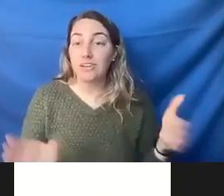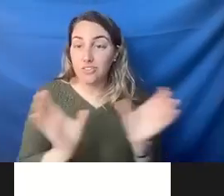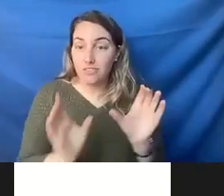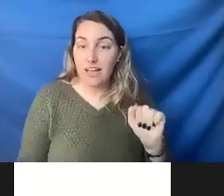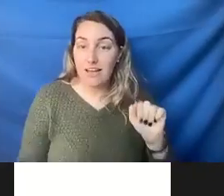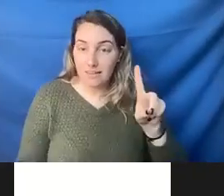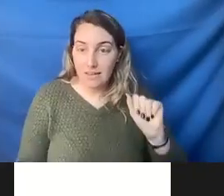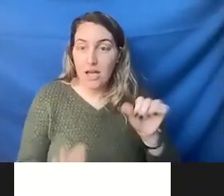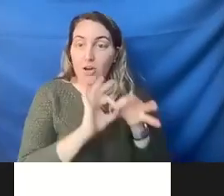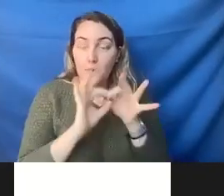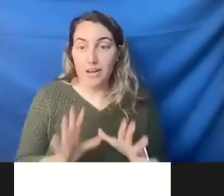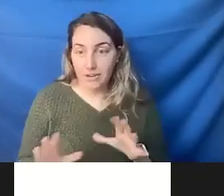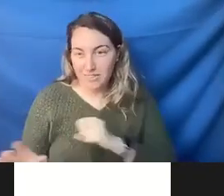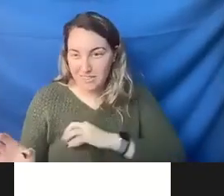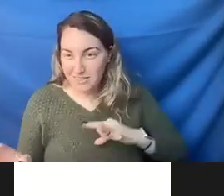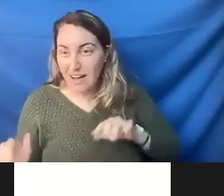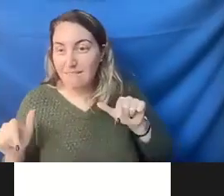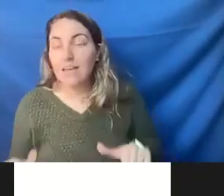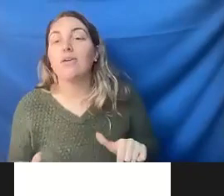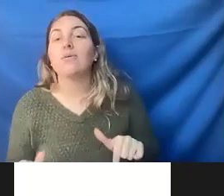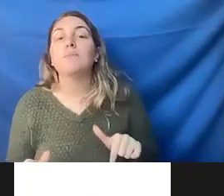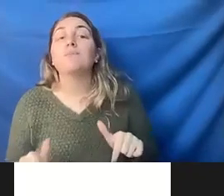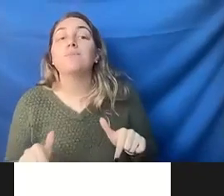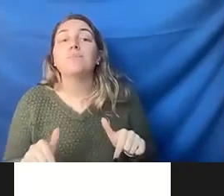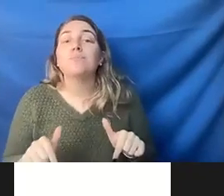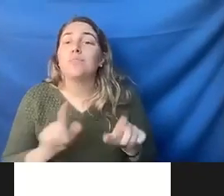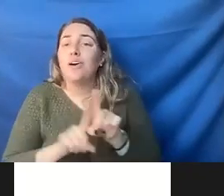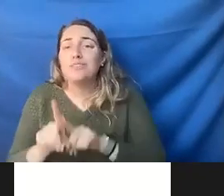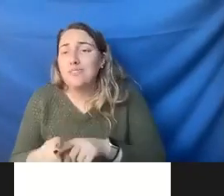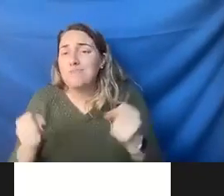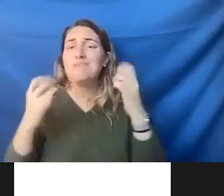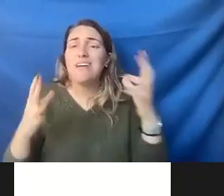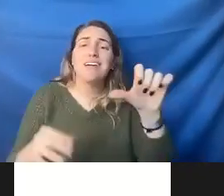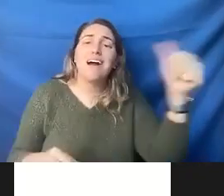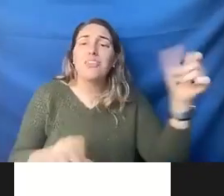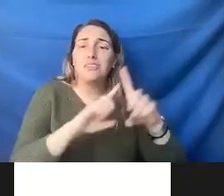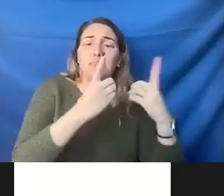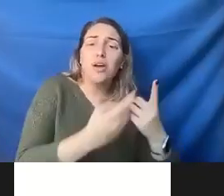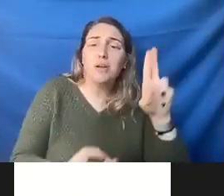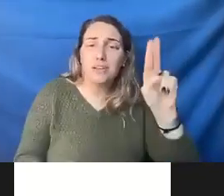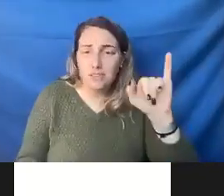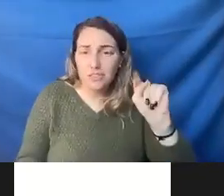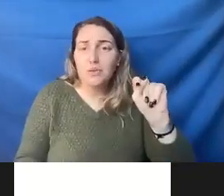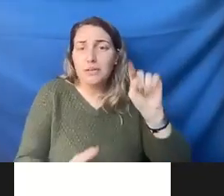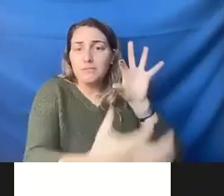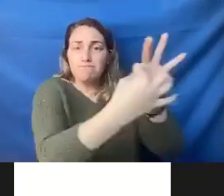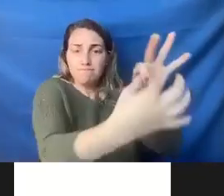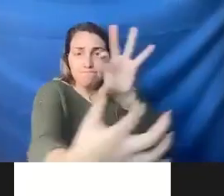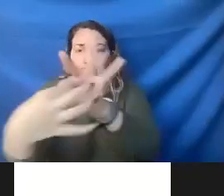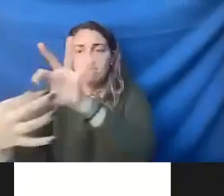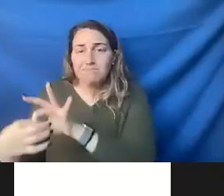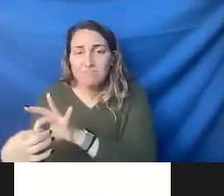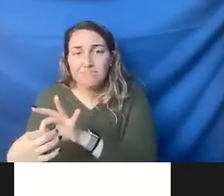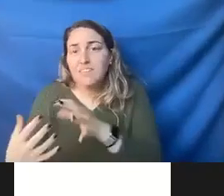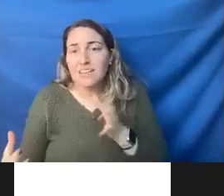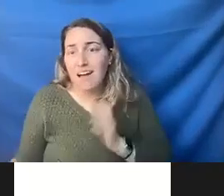staff. And in conjunction with many other departments and units within the BOE, our unit has many